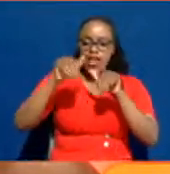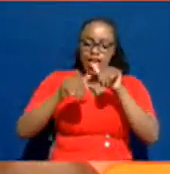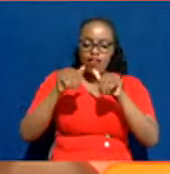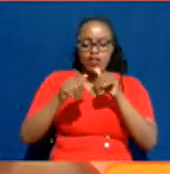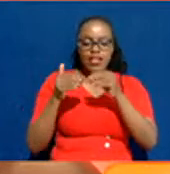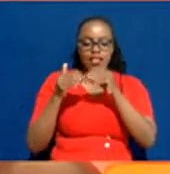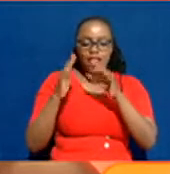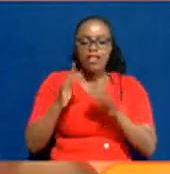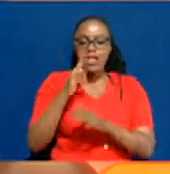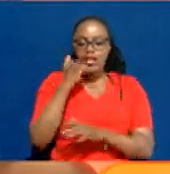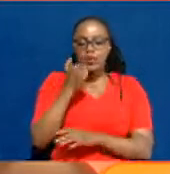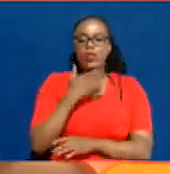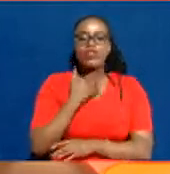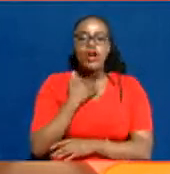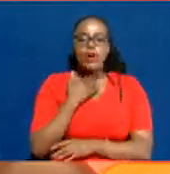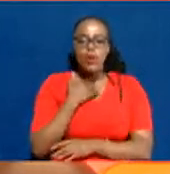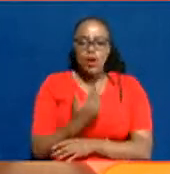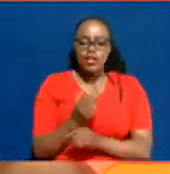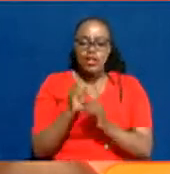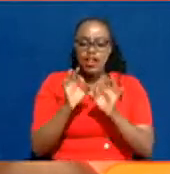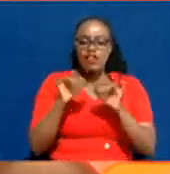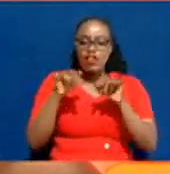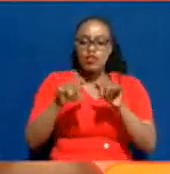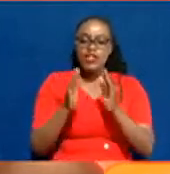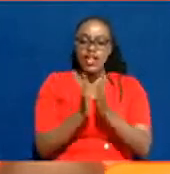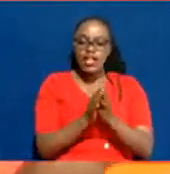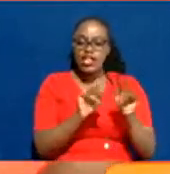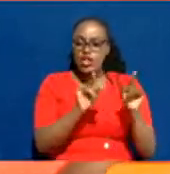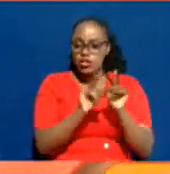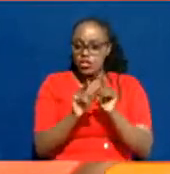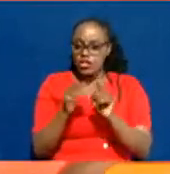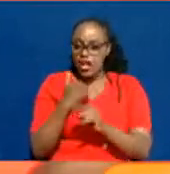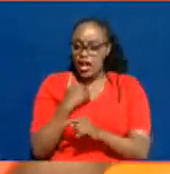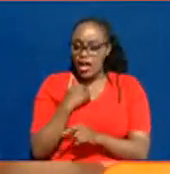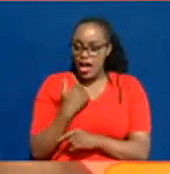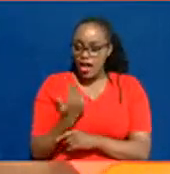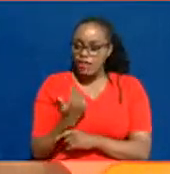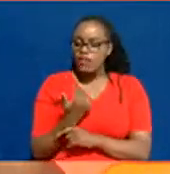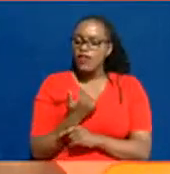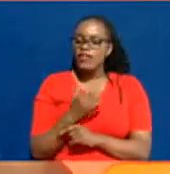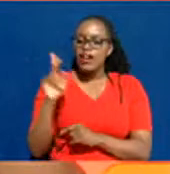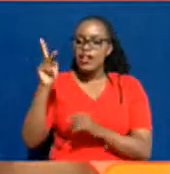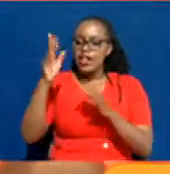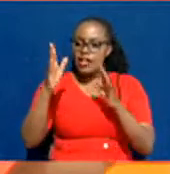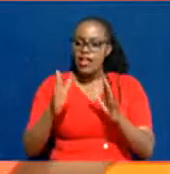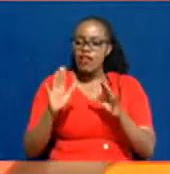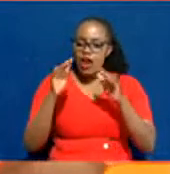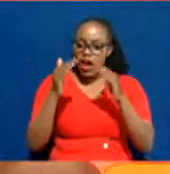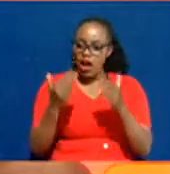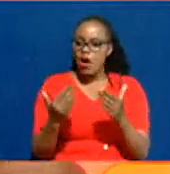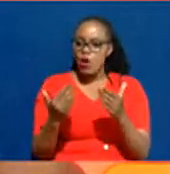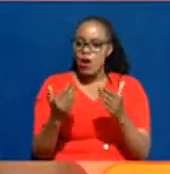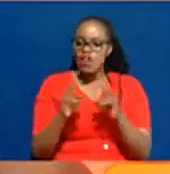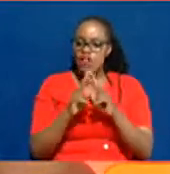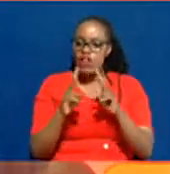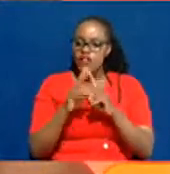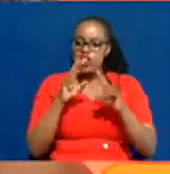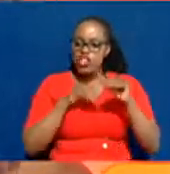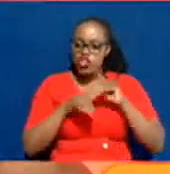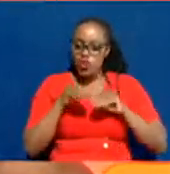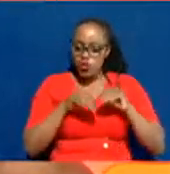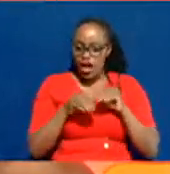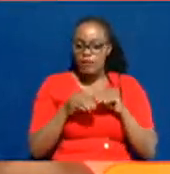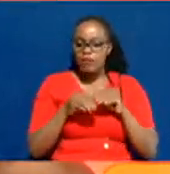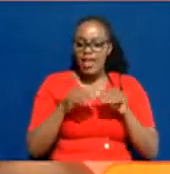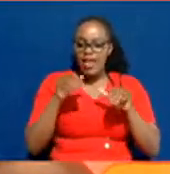want. What we have today are leaders that are imposed on the people of Kenya by a very corrupt electoral